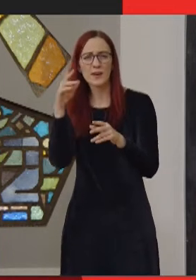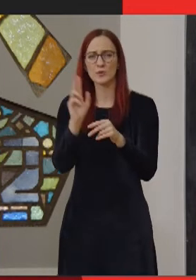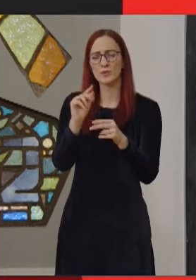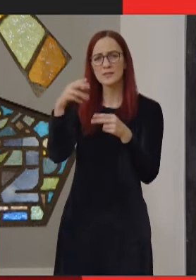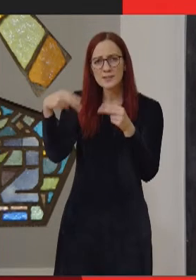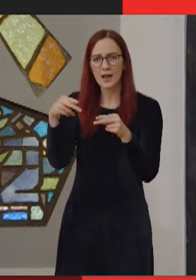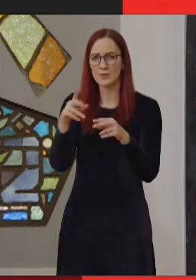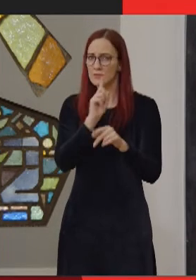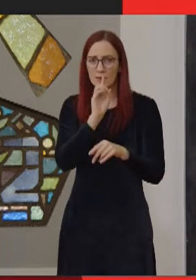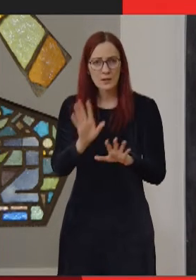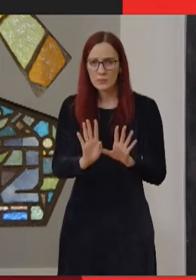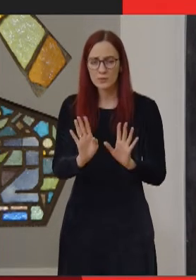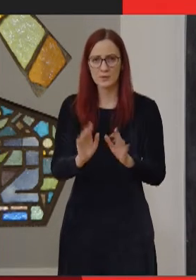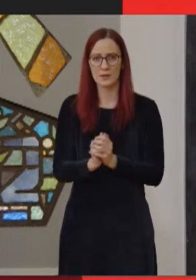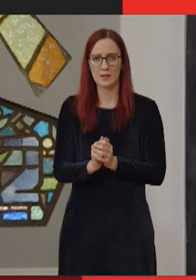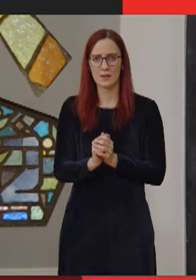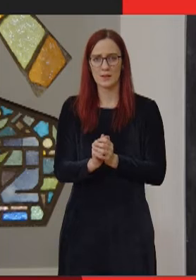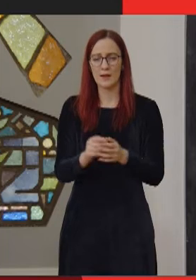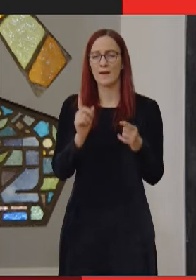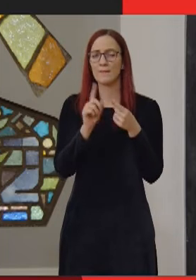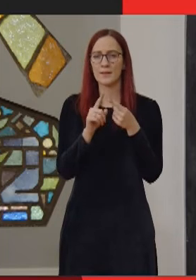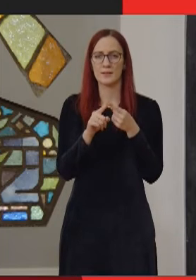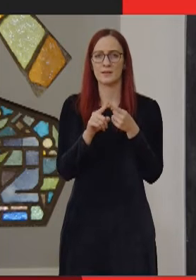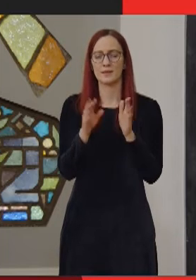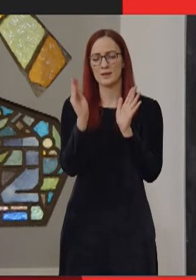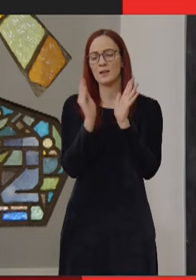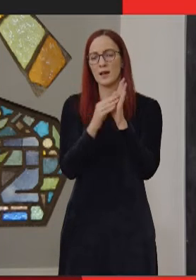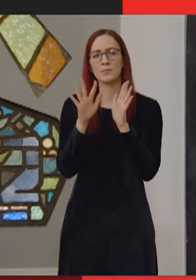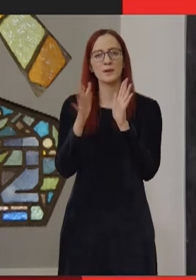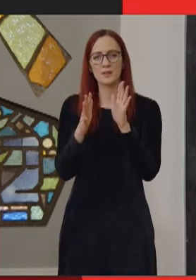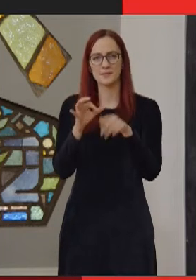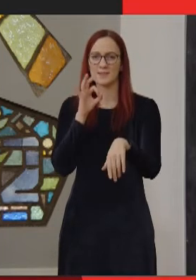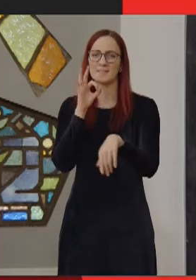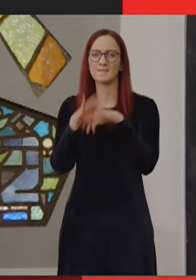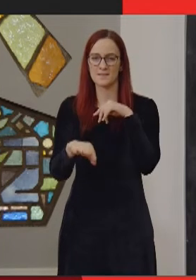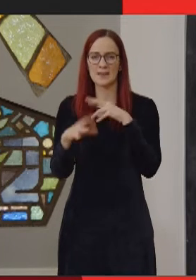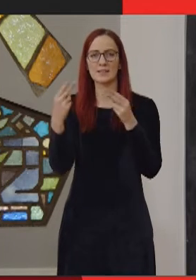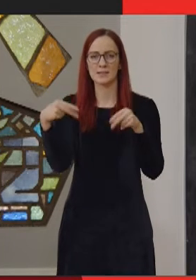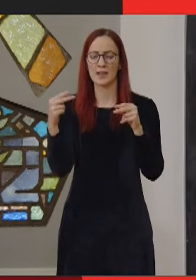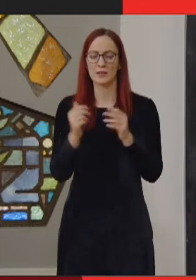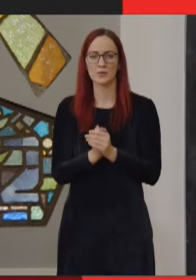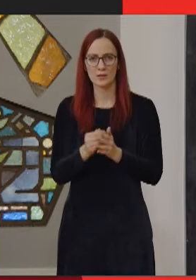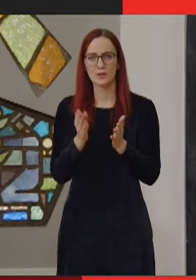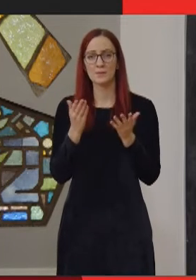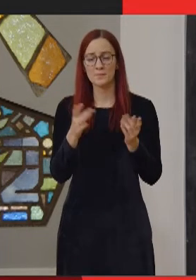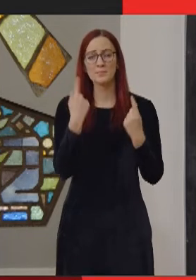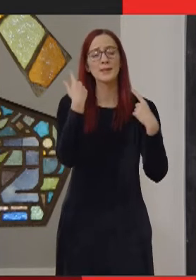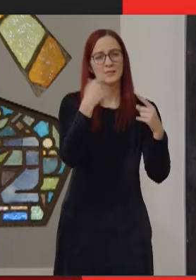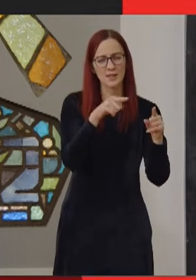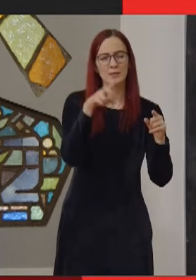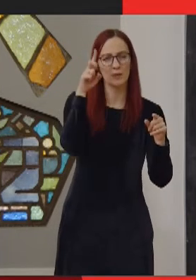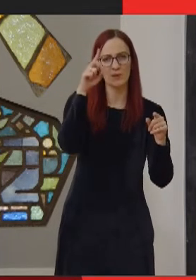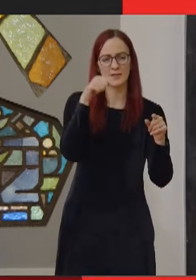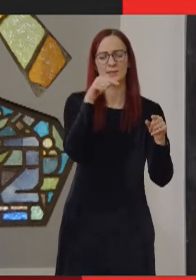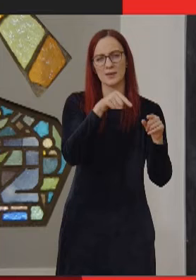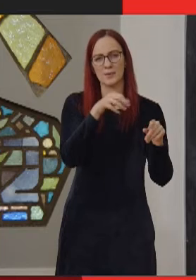vietoj, tai yra draudžiamos prievartinės santokos ir Speaking about marriages, the text does not